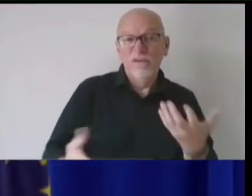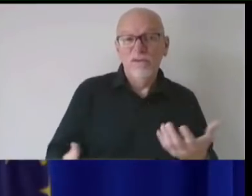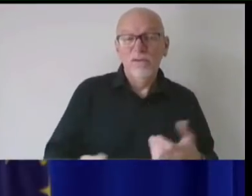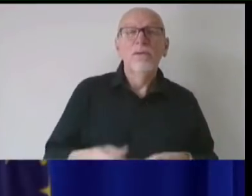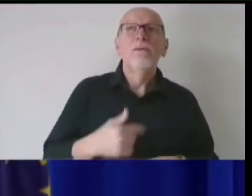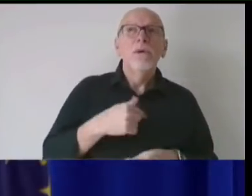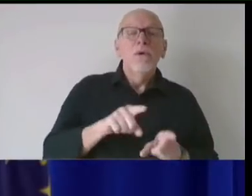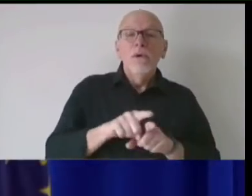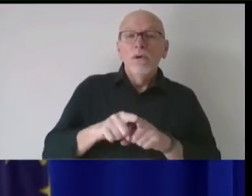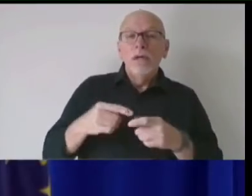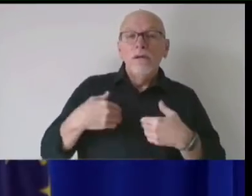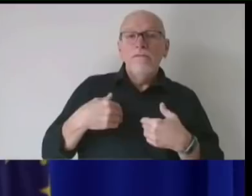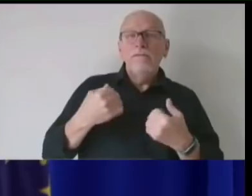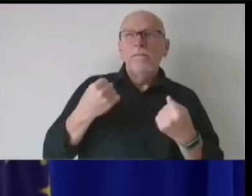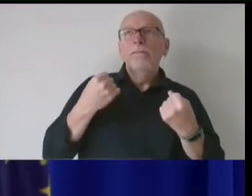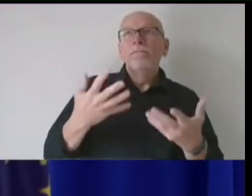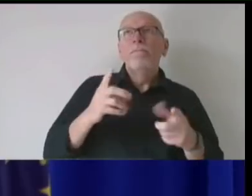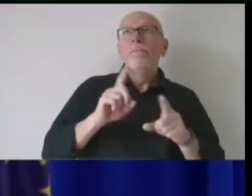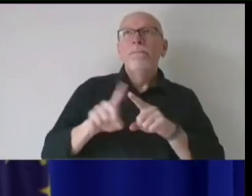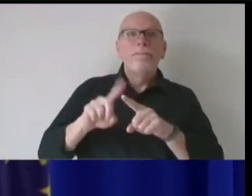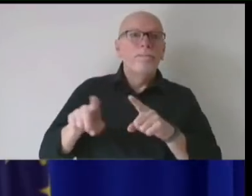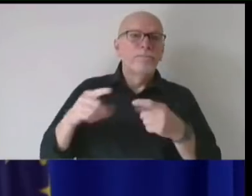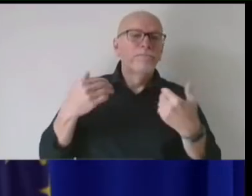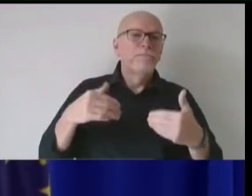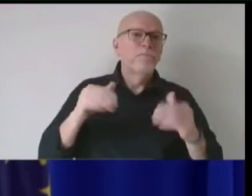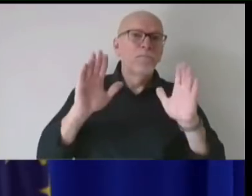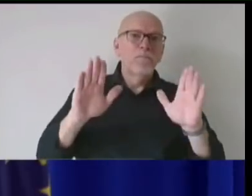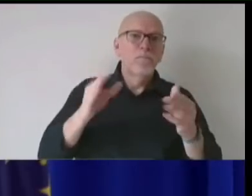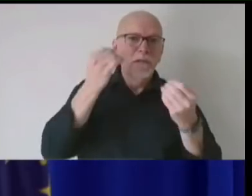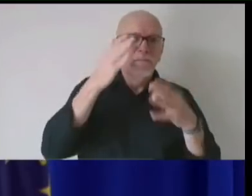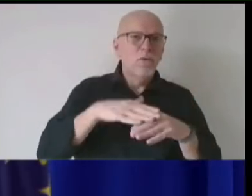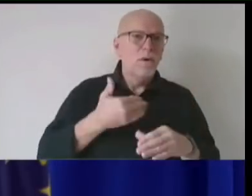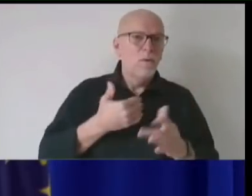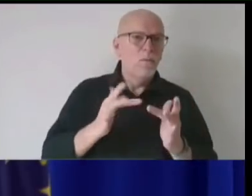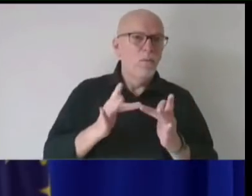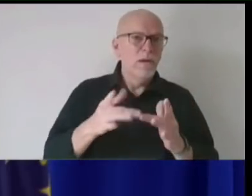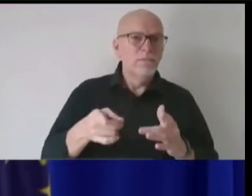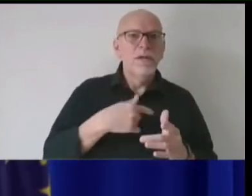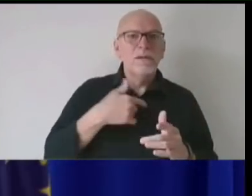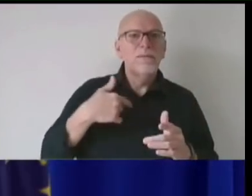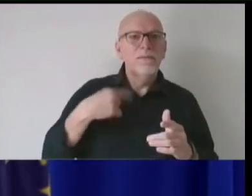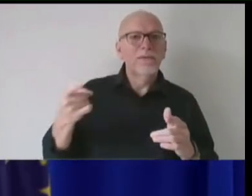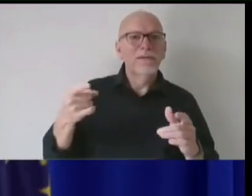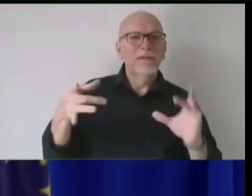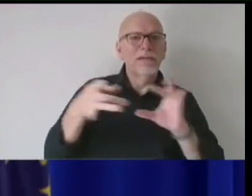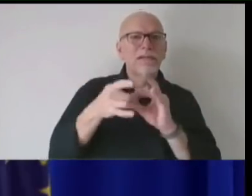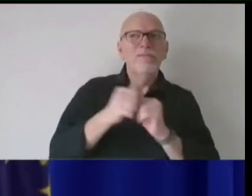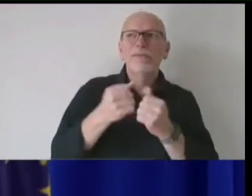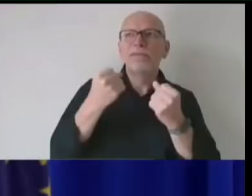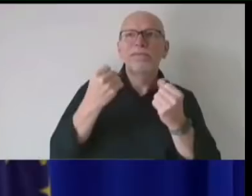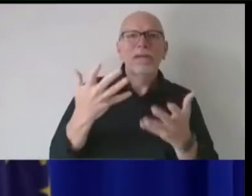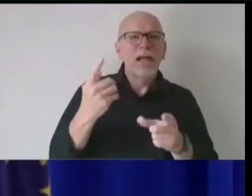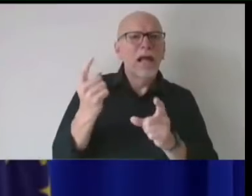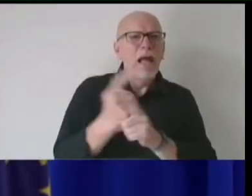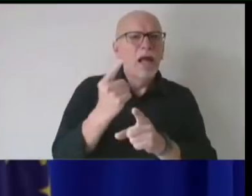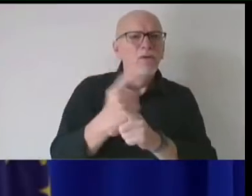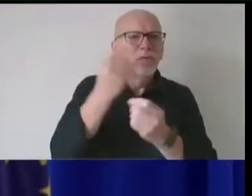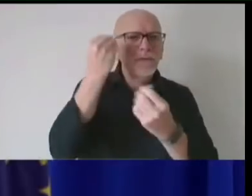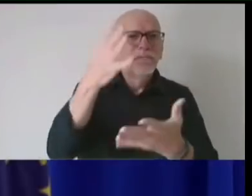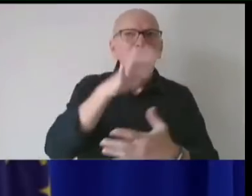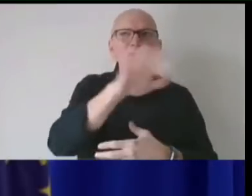also have all kinds of incredible information on our website, and we link to lots of accurate data and